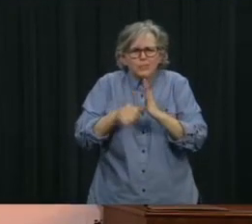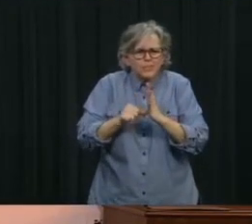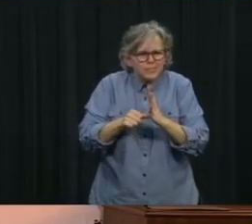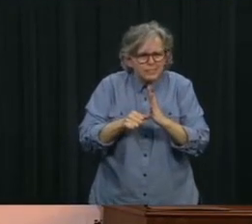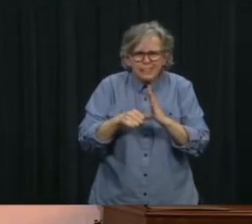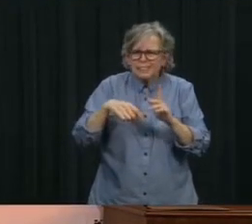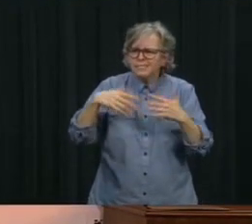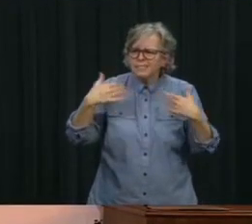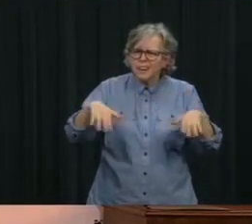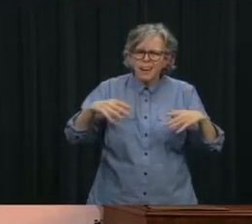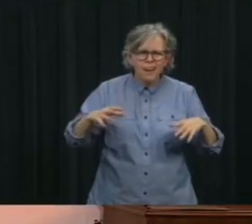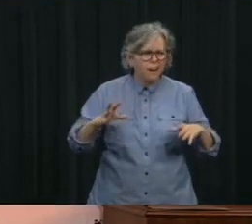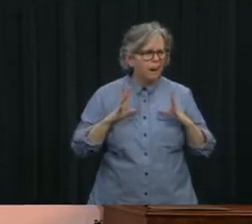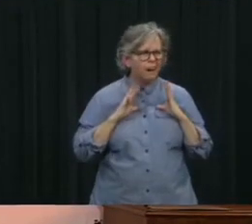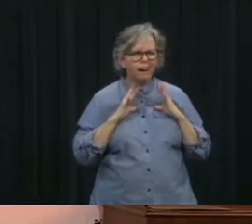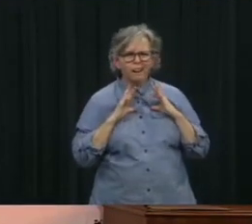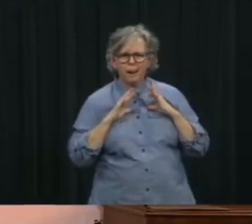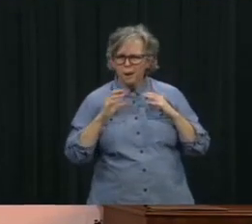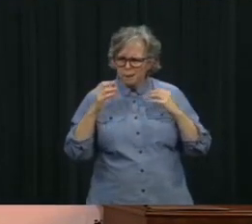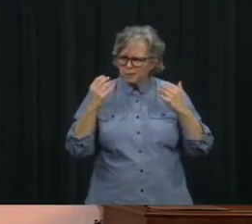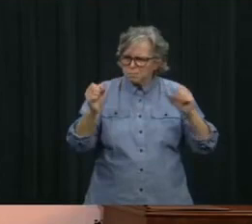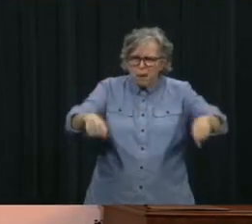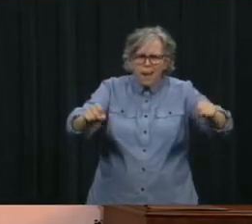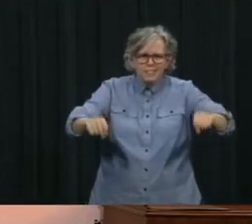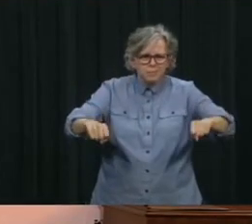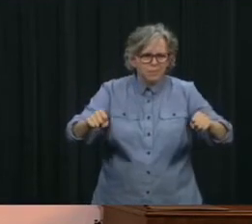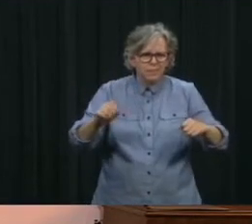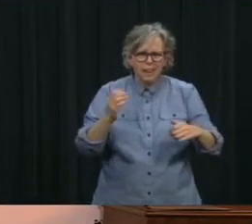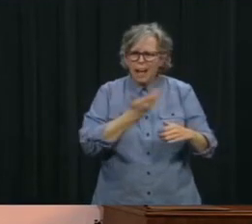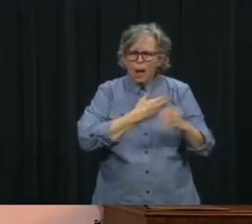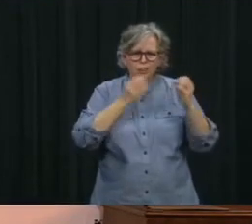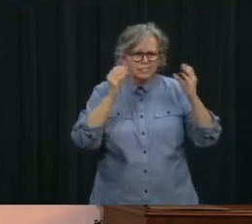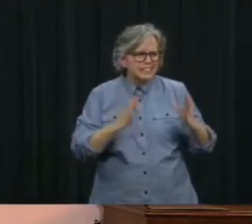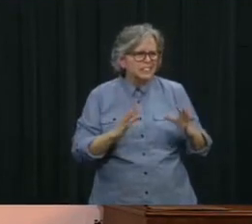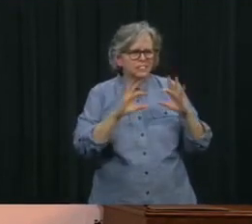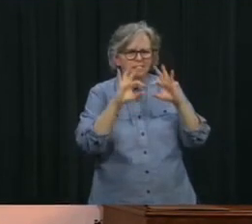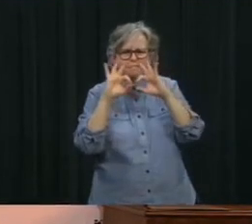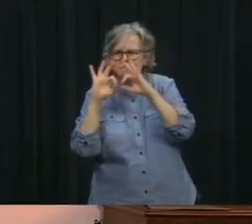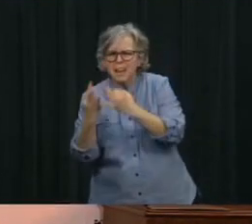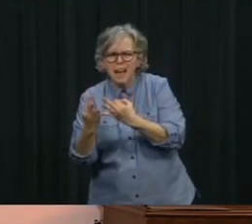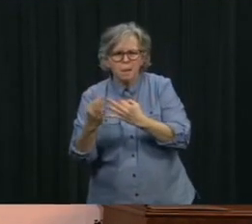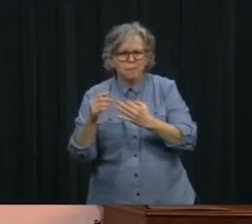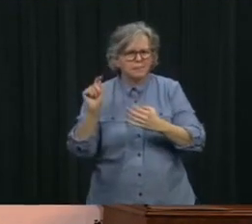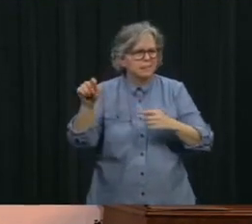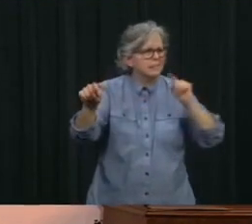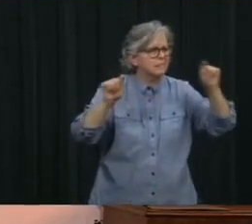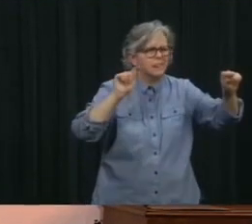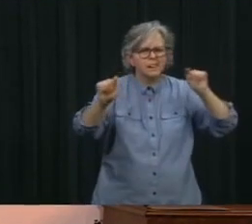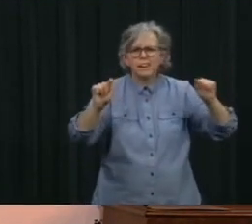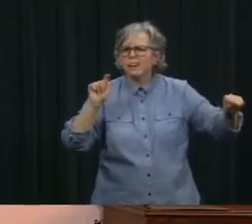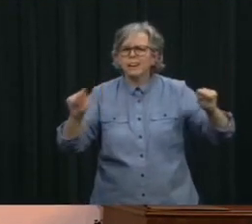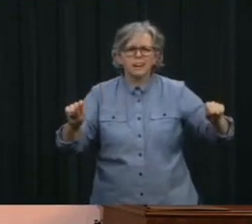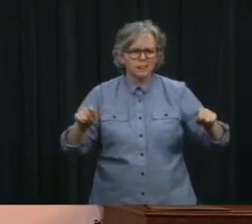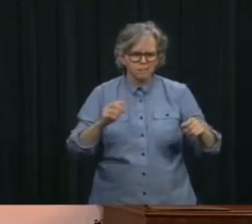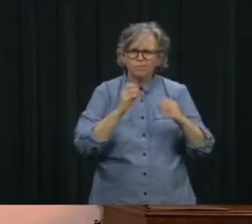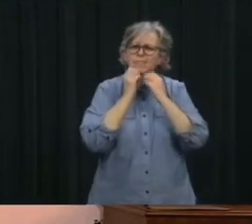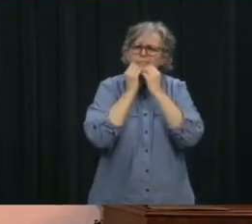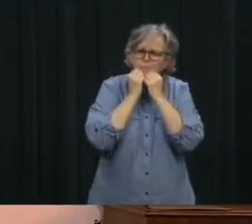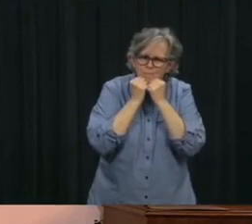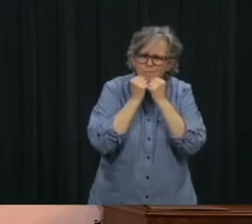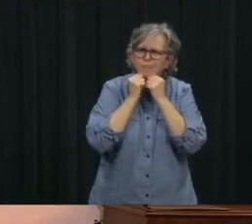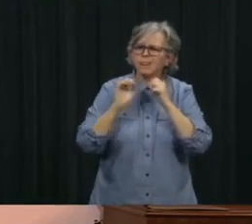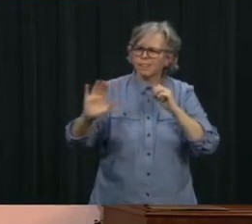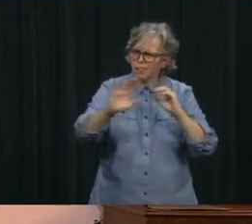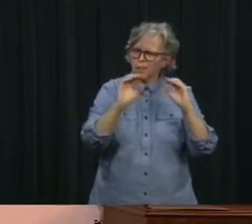it's possible and that our educators and our families are taking their education seriously.